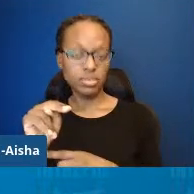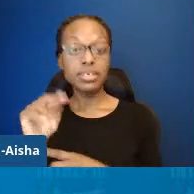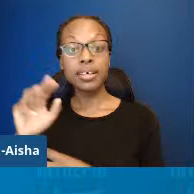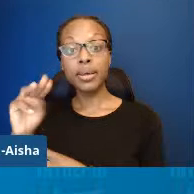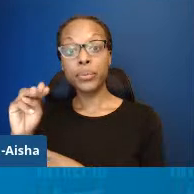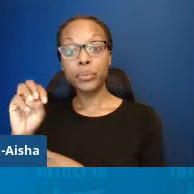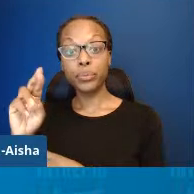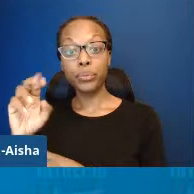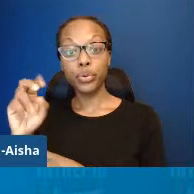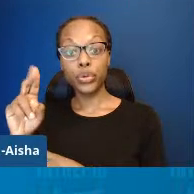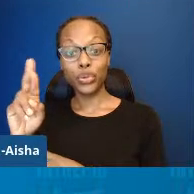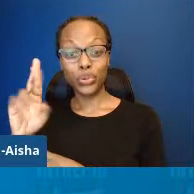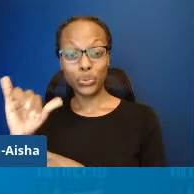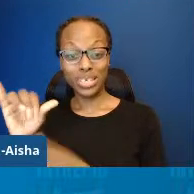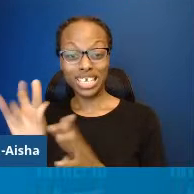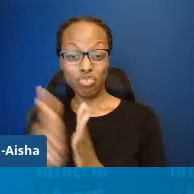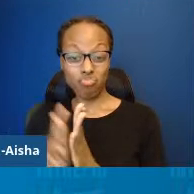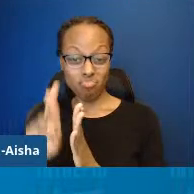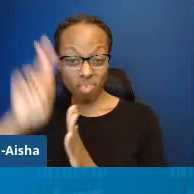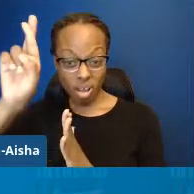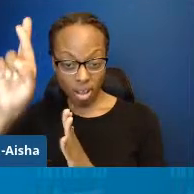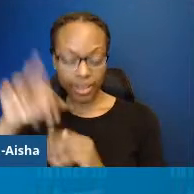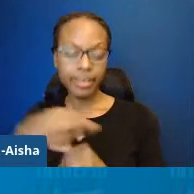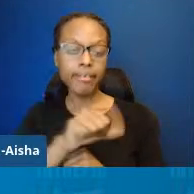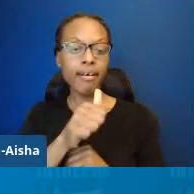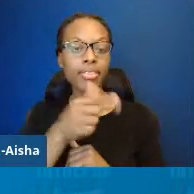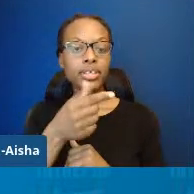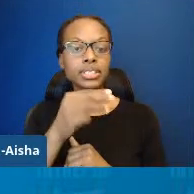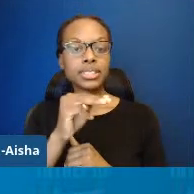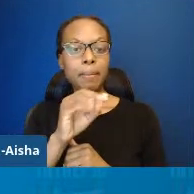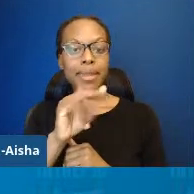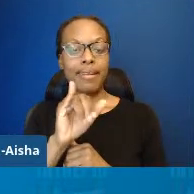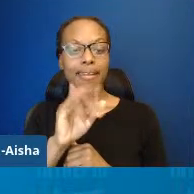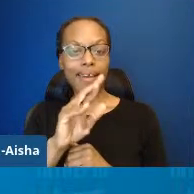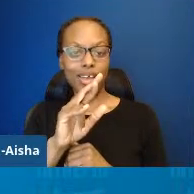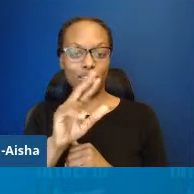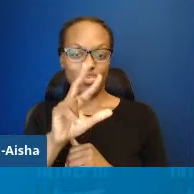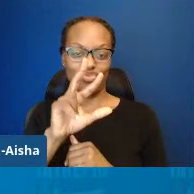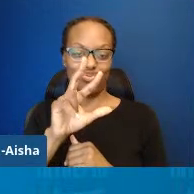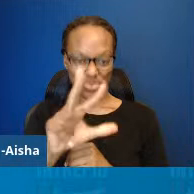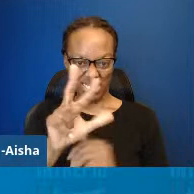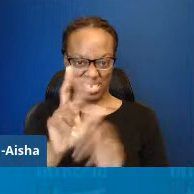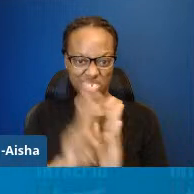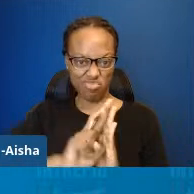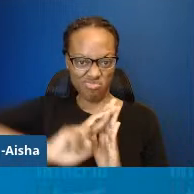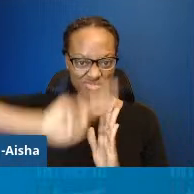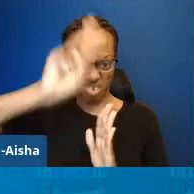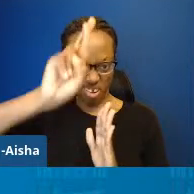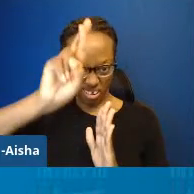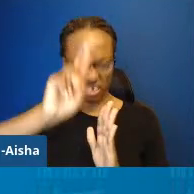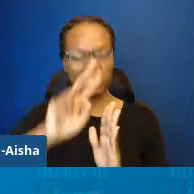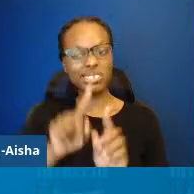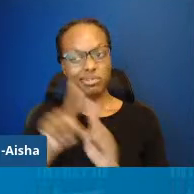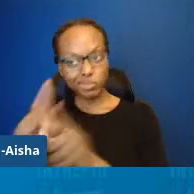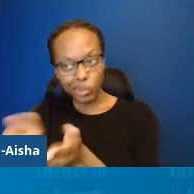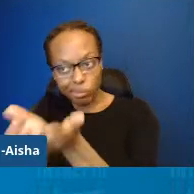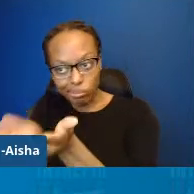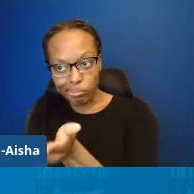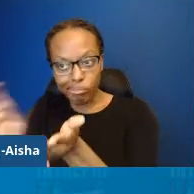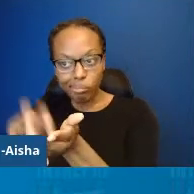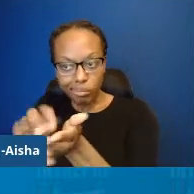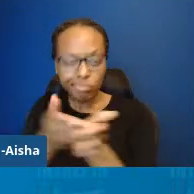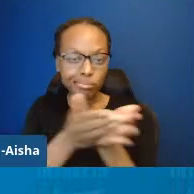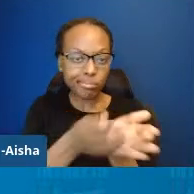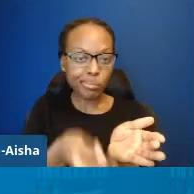mission and the Gemini 3 mission. And the first one was in 1962 when Intrepid picked up Mercury